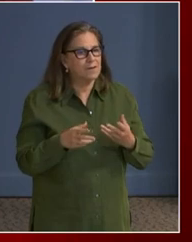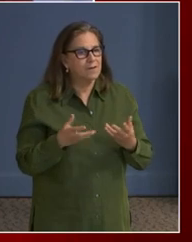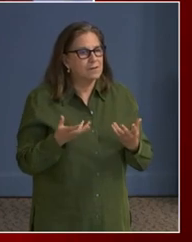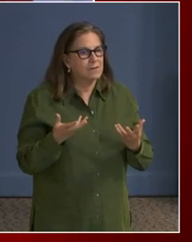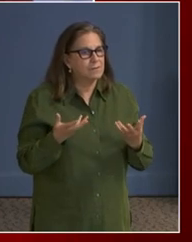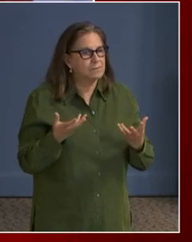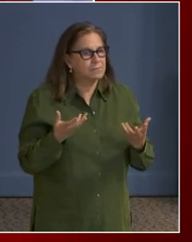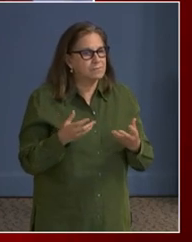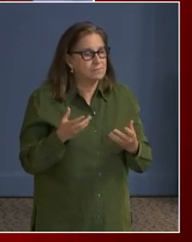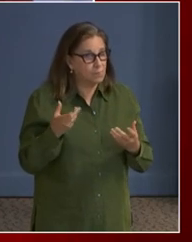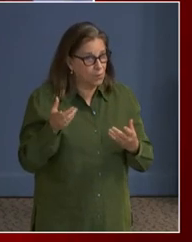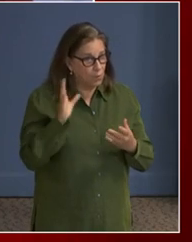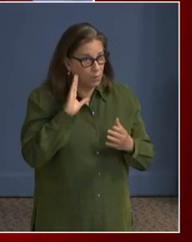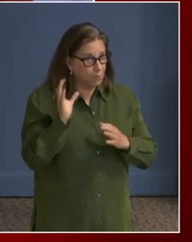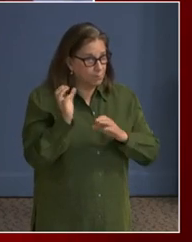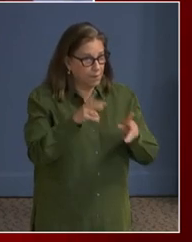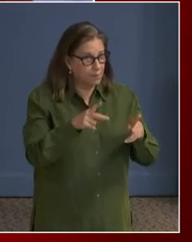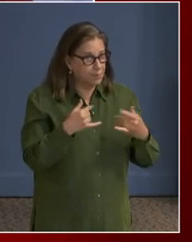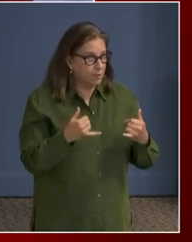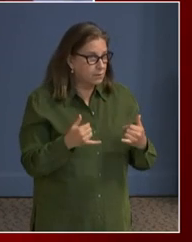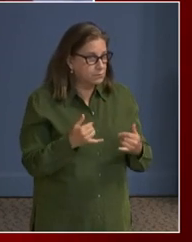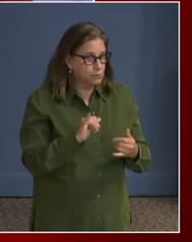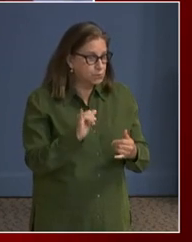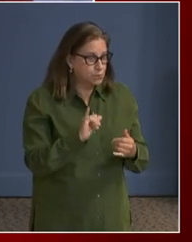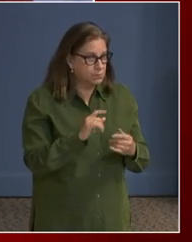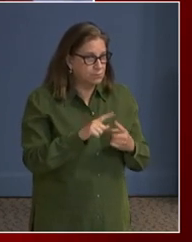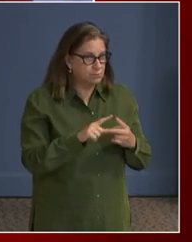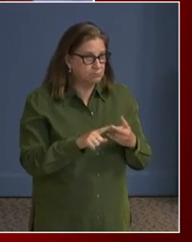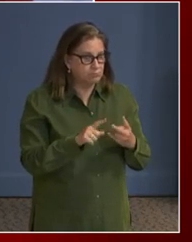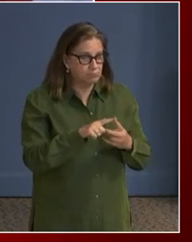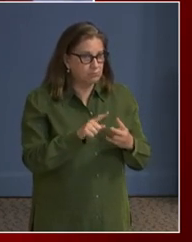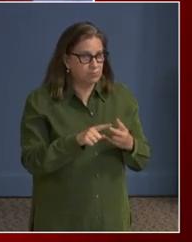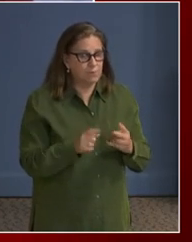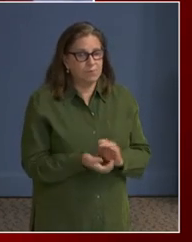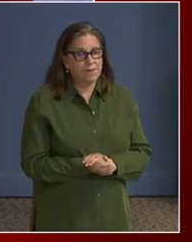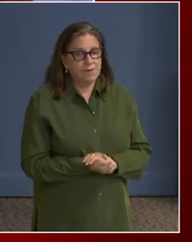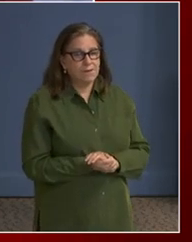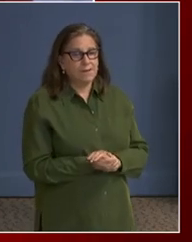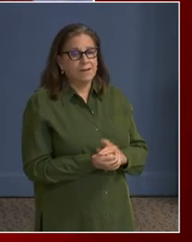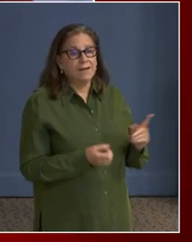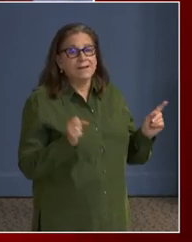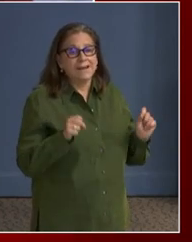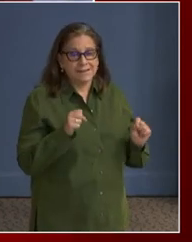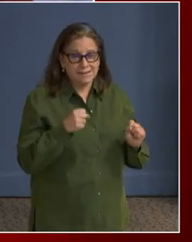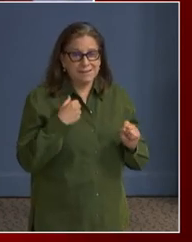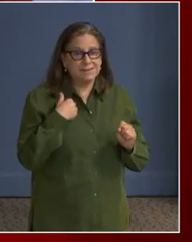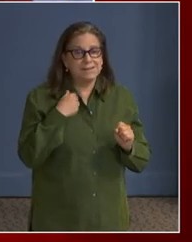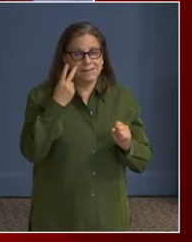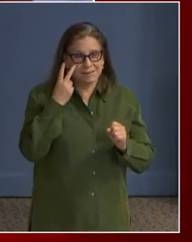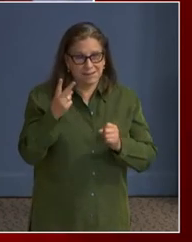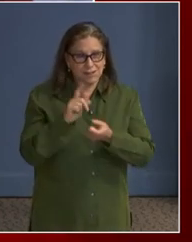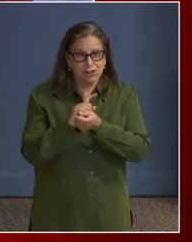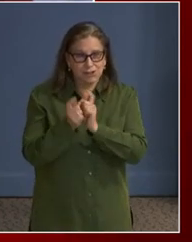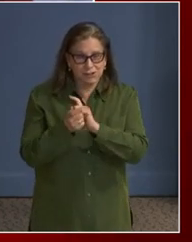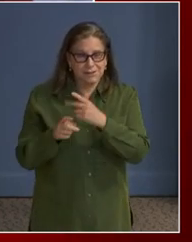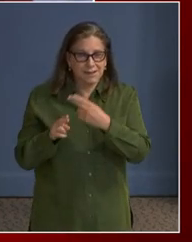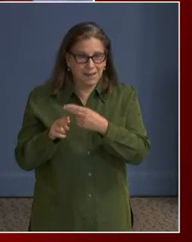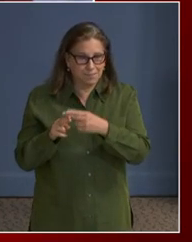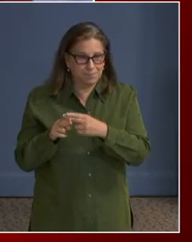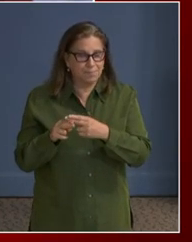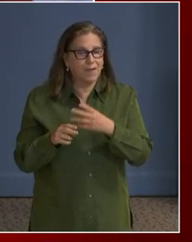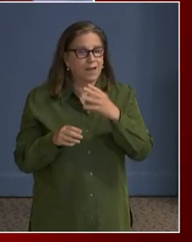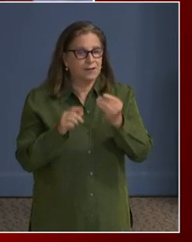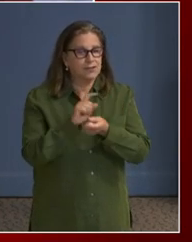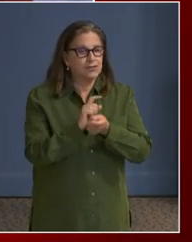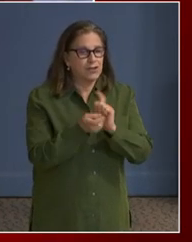your? Well, I would say yes, we want to change the name and change the location. You've heard me say that a number